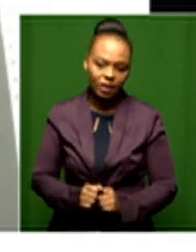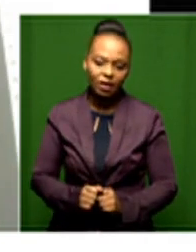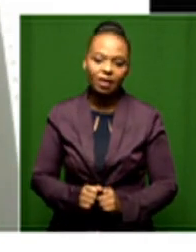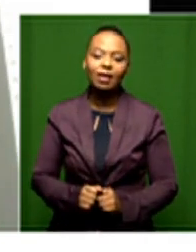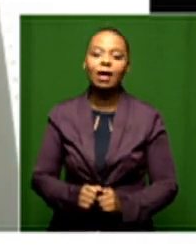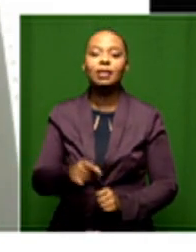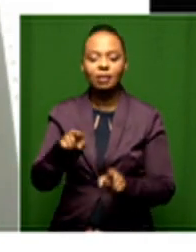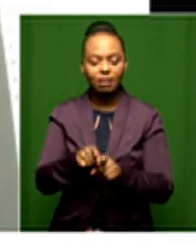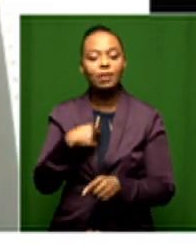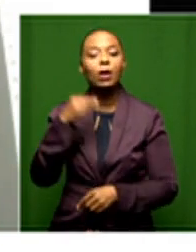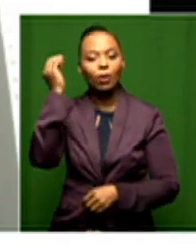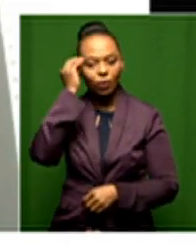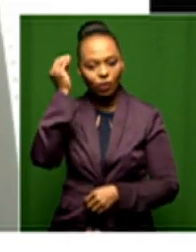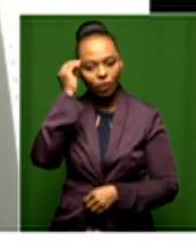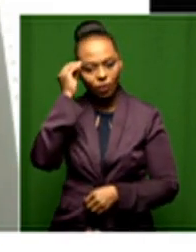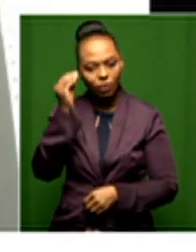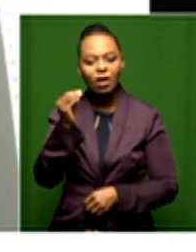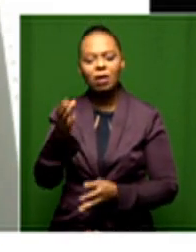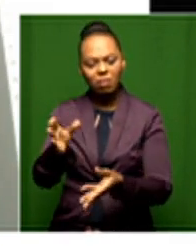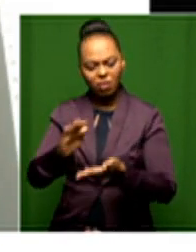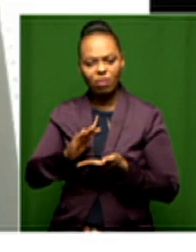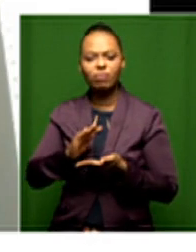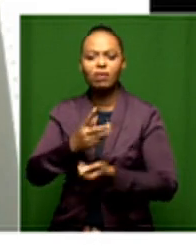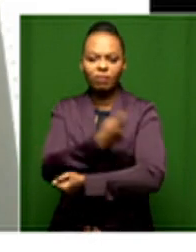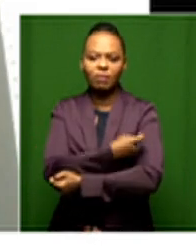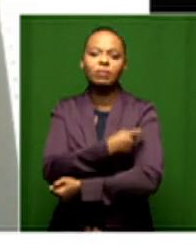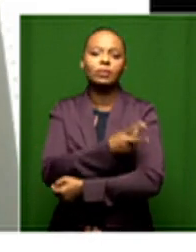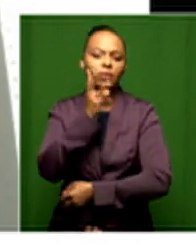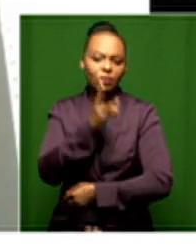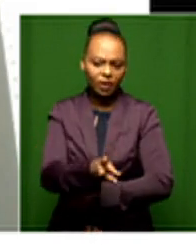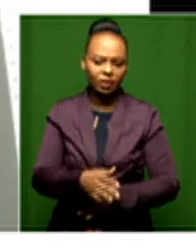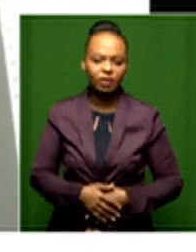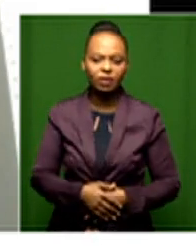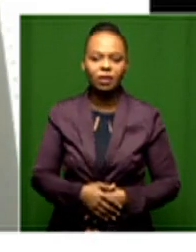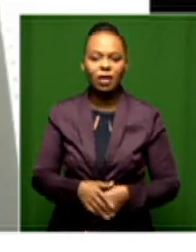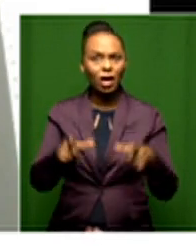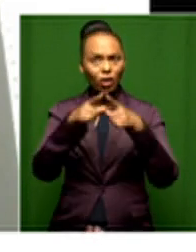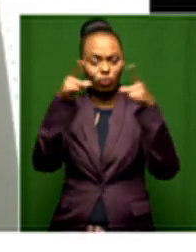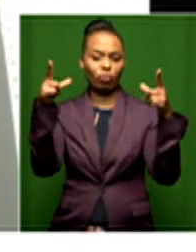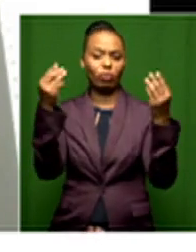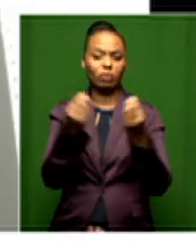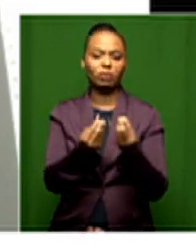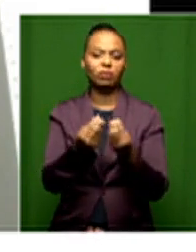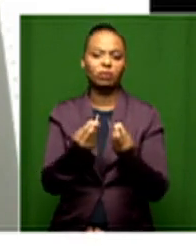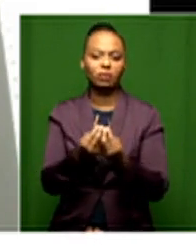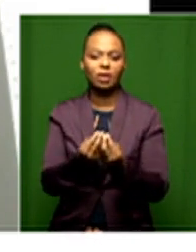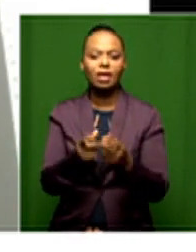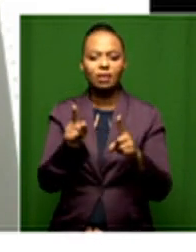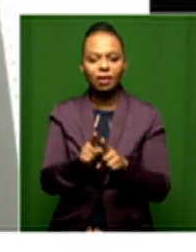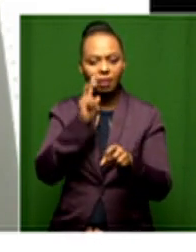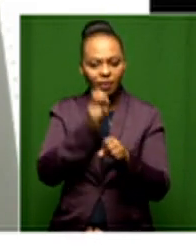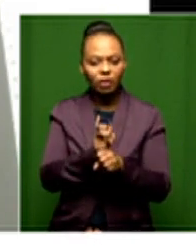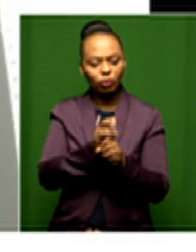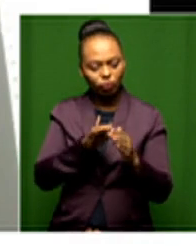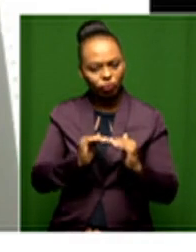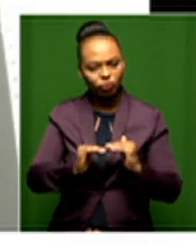huge undertaking, and one wouldn't expect that a huge undertaking like this should be flawless. However, I'm sure